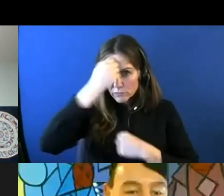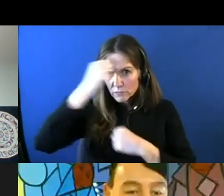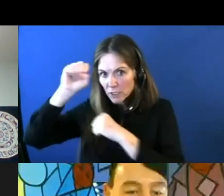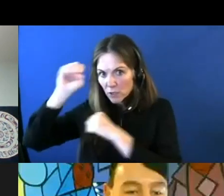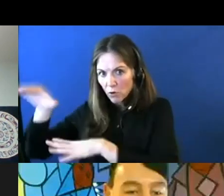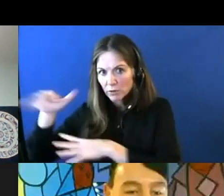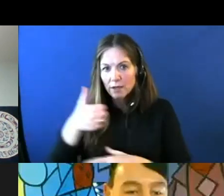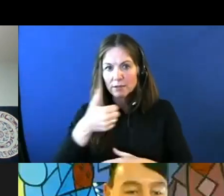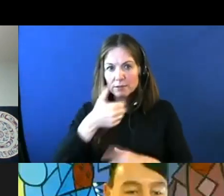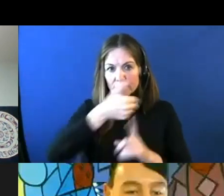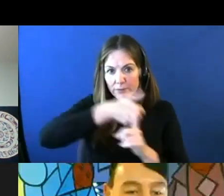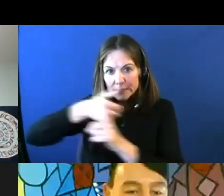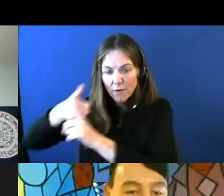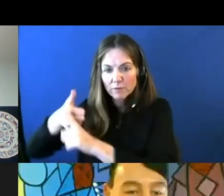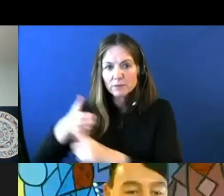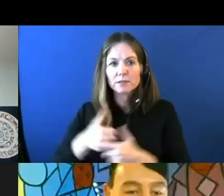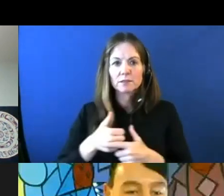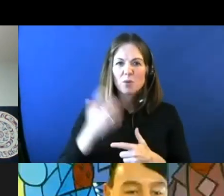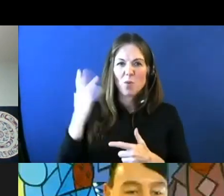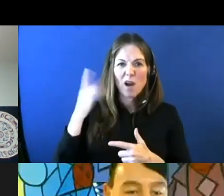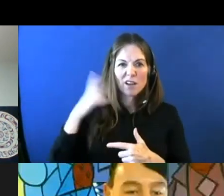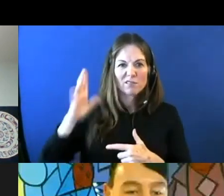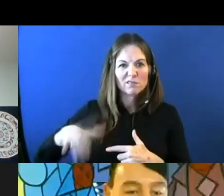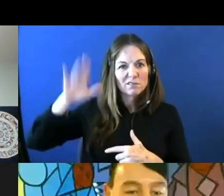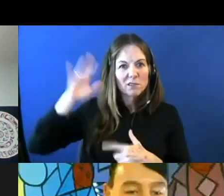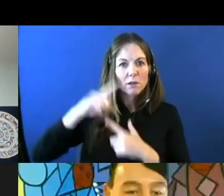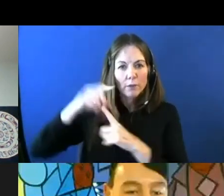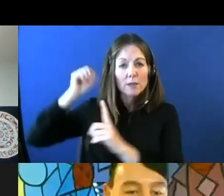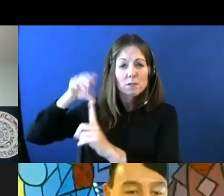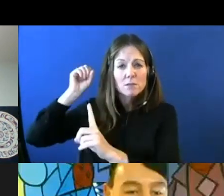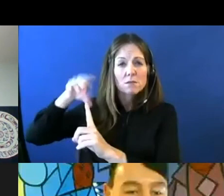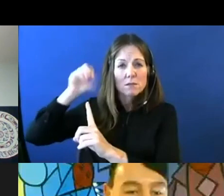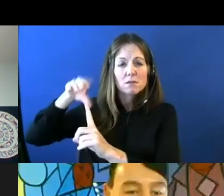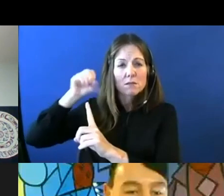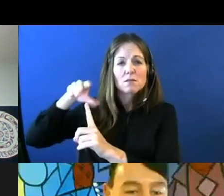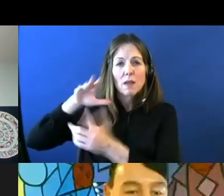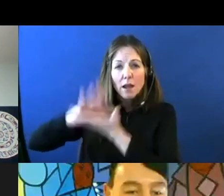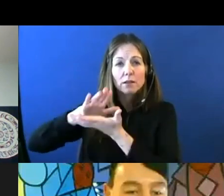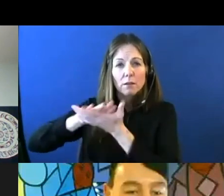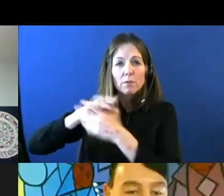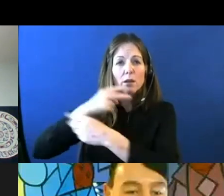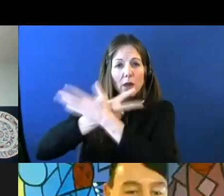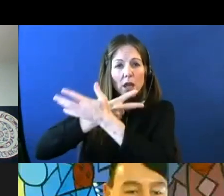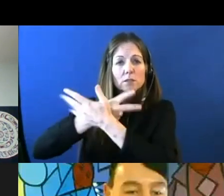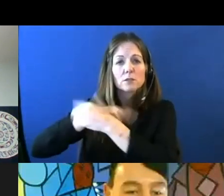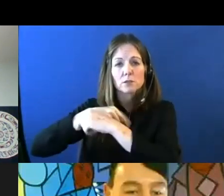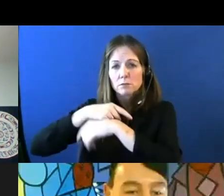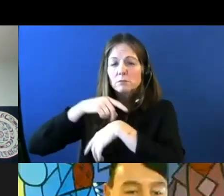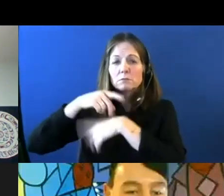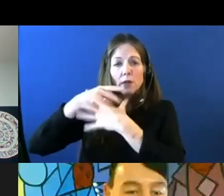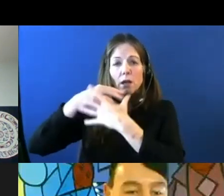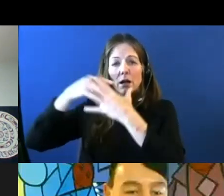been trained in all different ways, and kind of merging together the traditional teachings